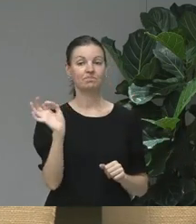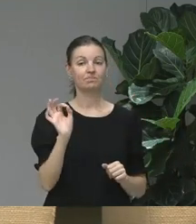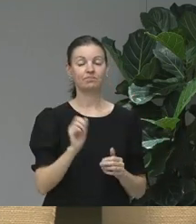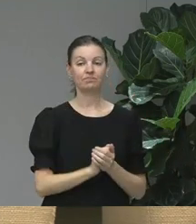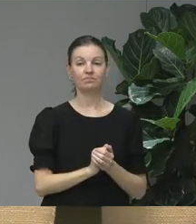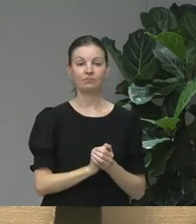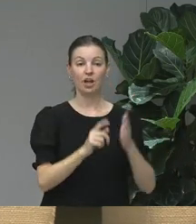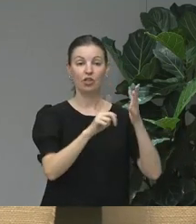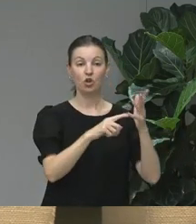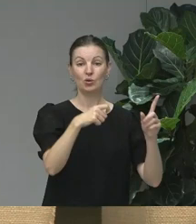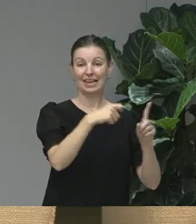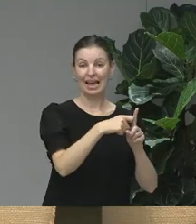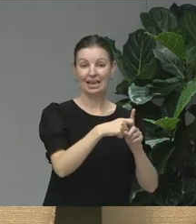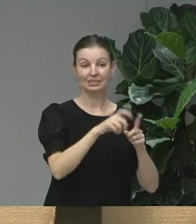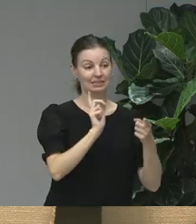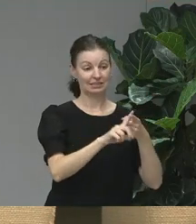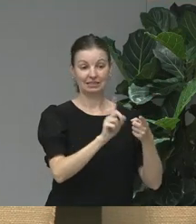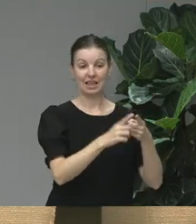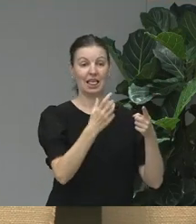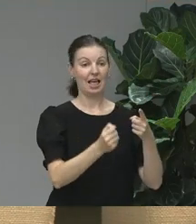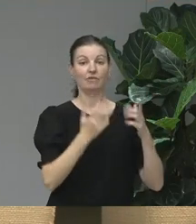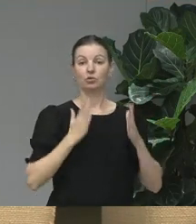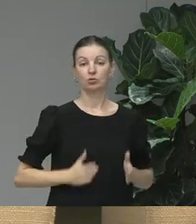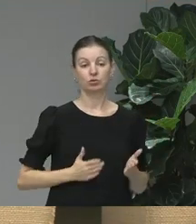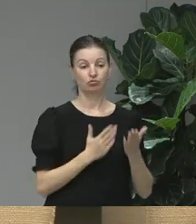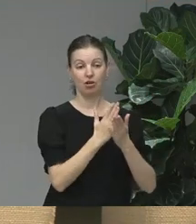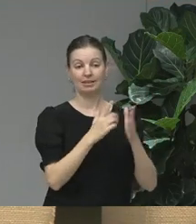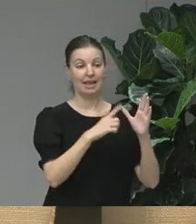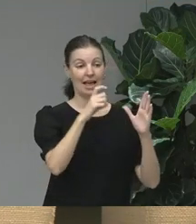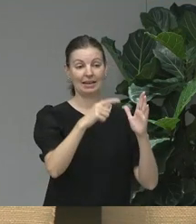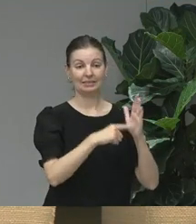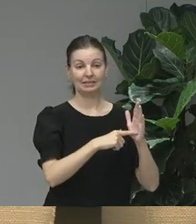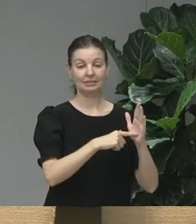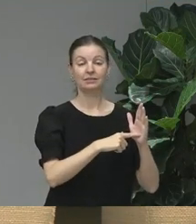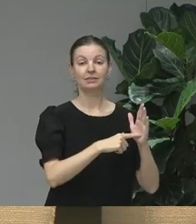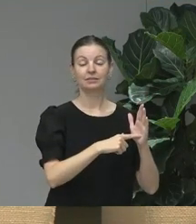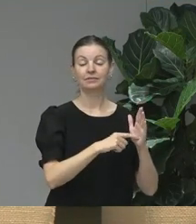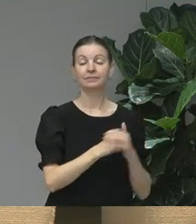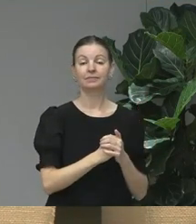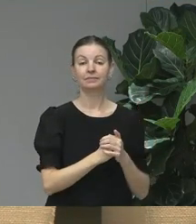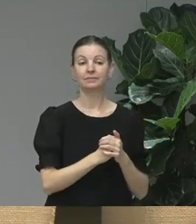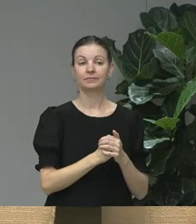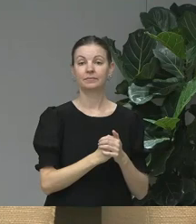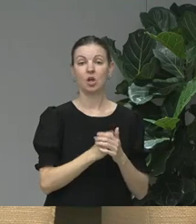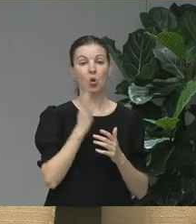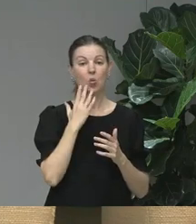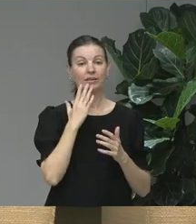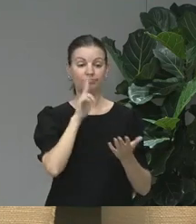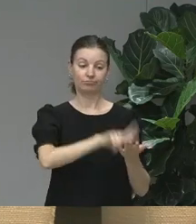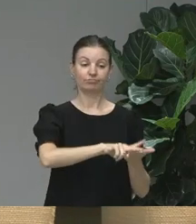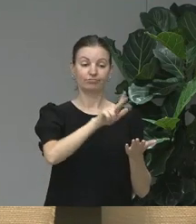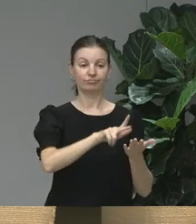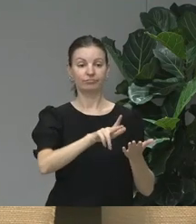Brexit, etc., the Human Rights Act is still standing. And so once these things become part of the furniture, part of the